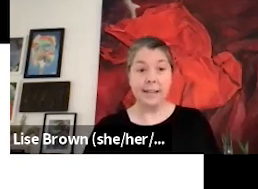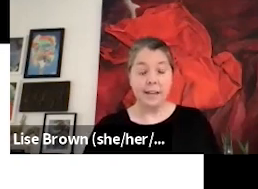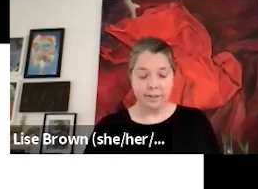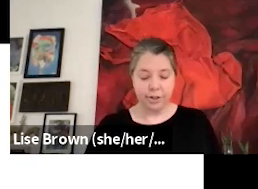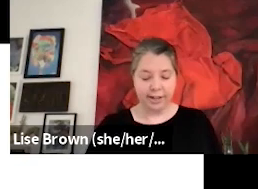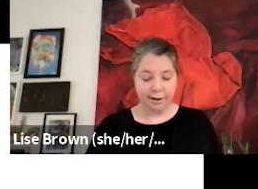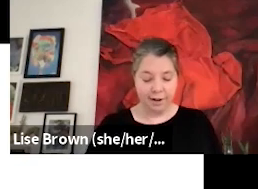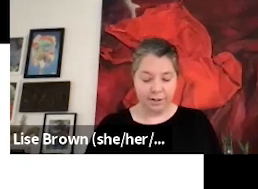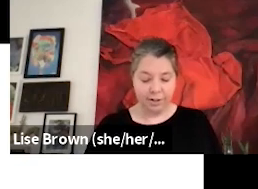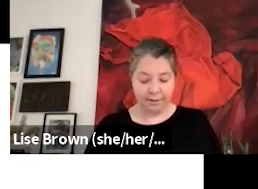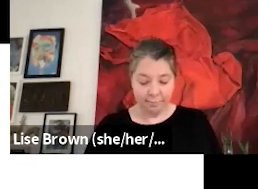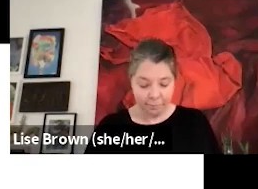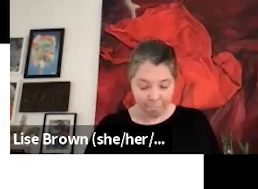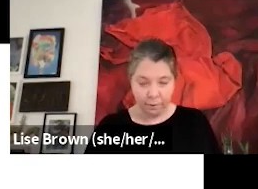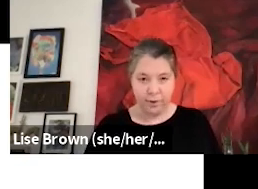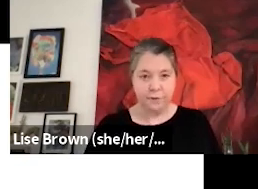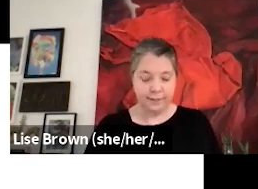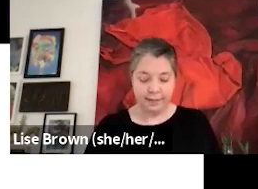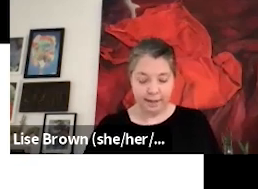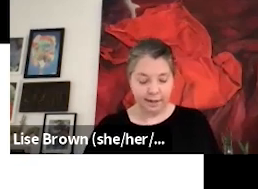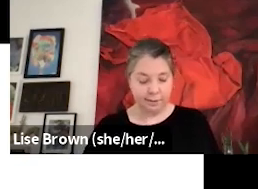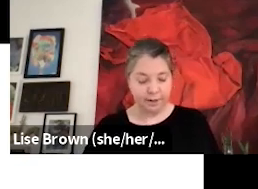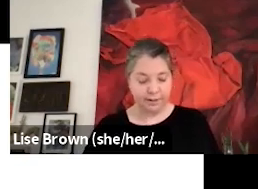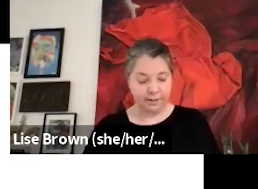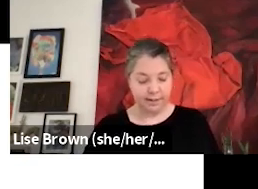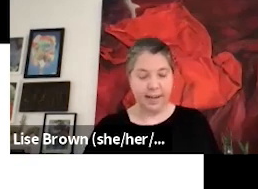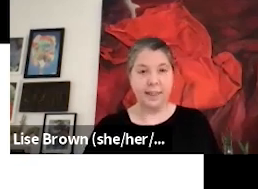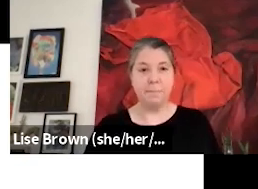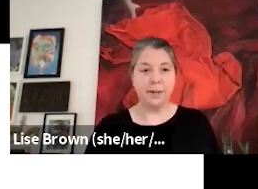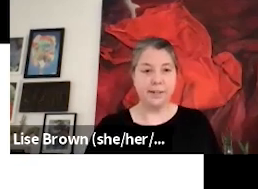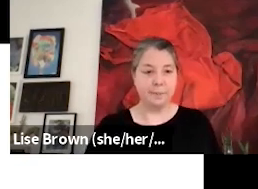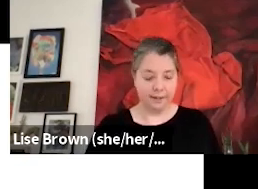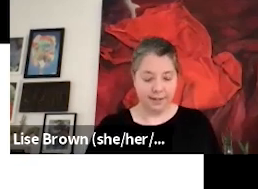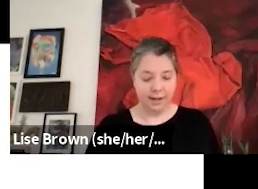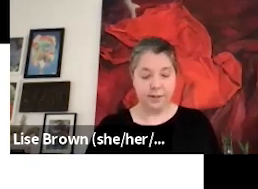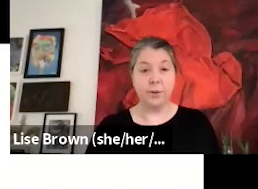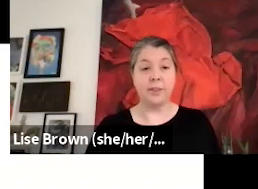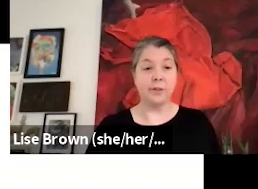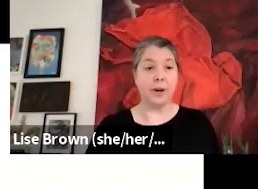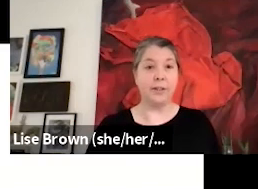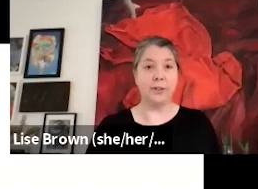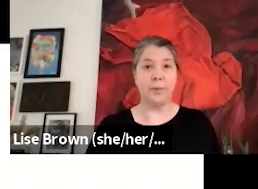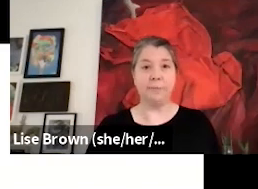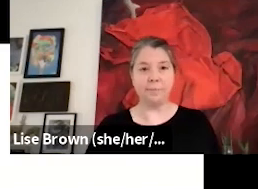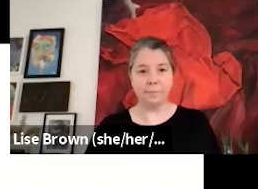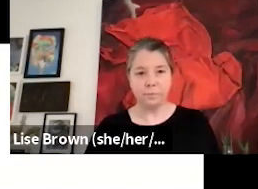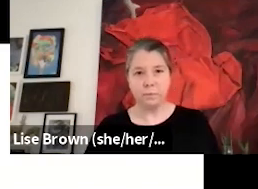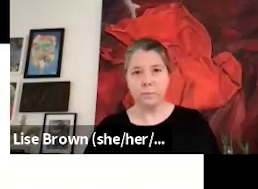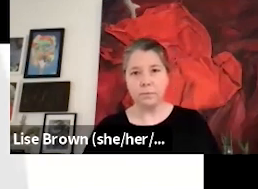Ideally, during an adventure, we facilitate experiences that take the participants into the stretch